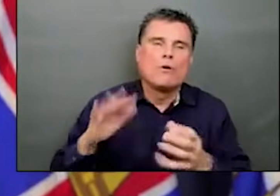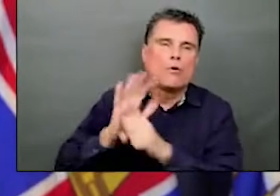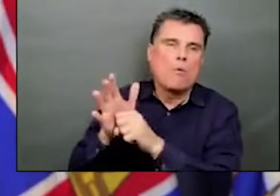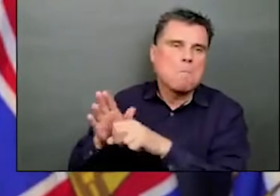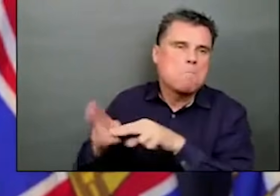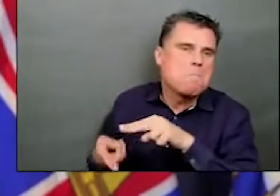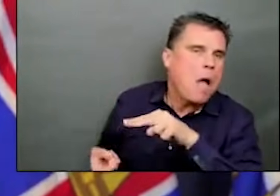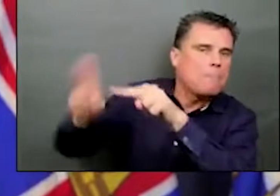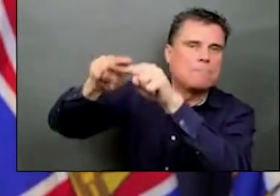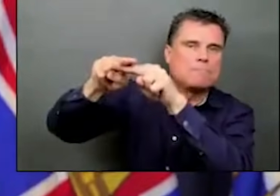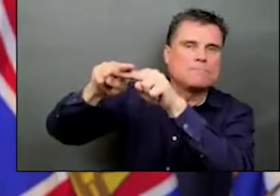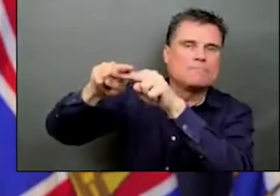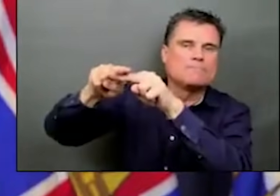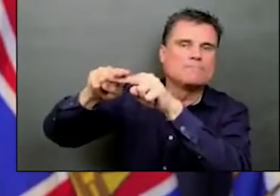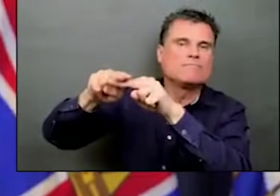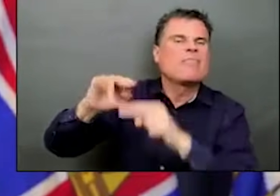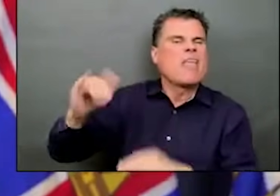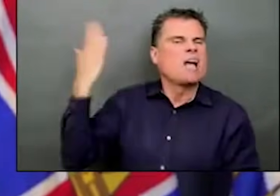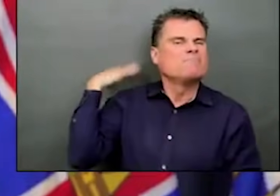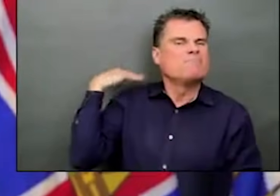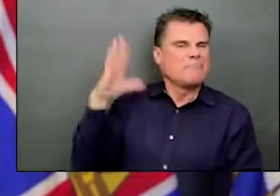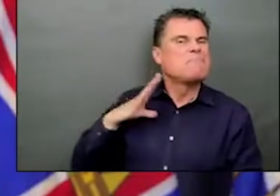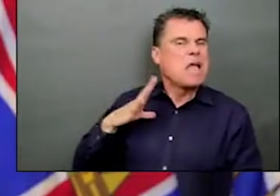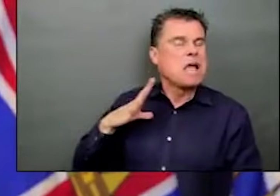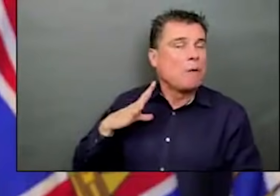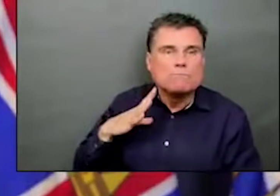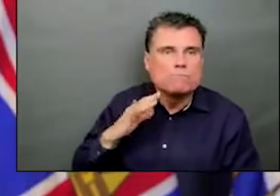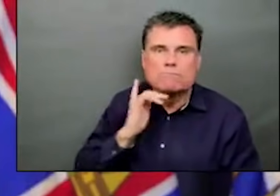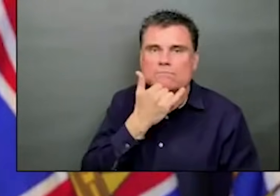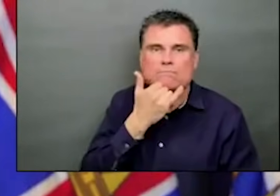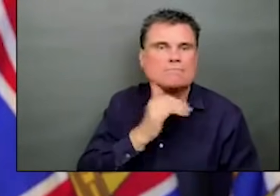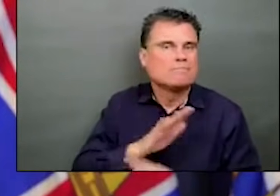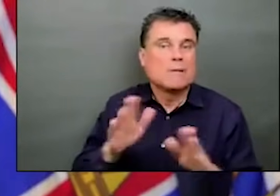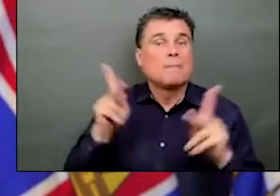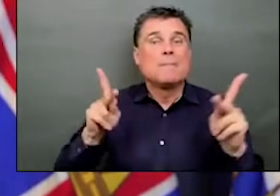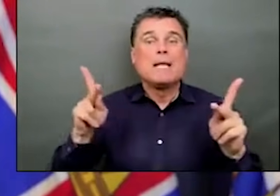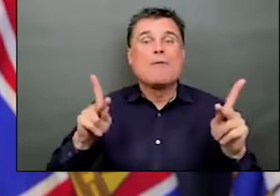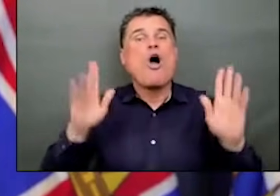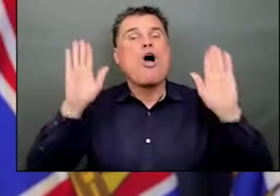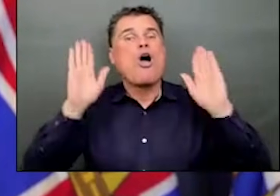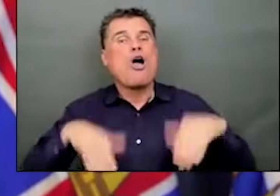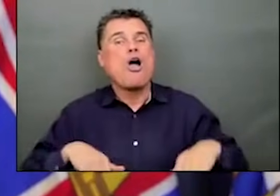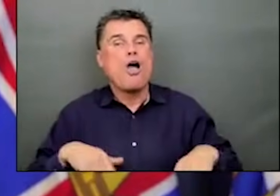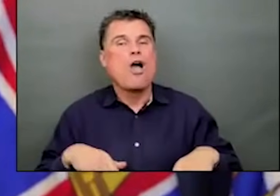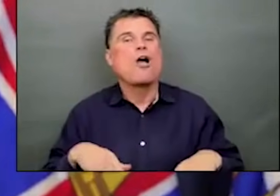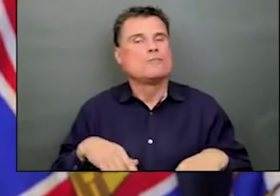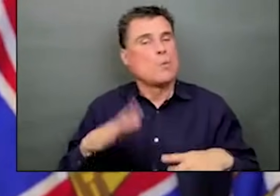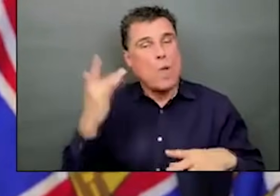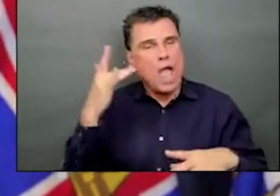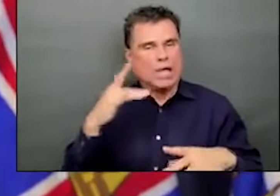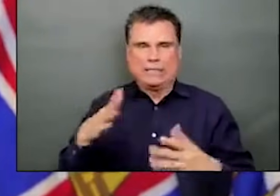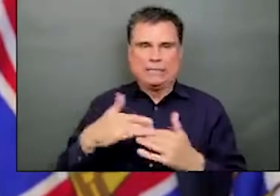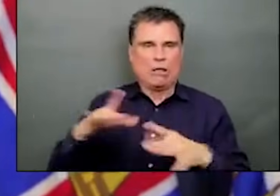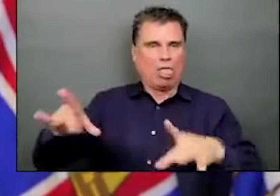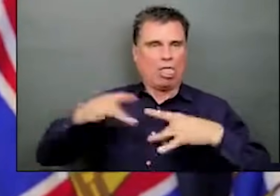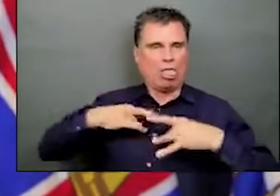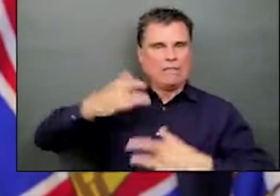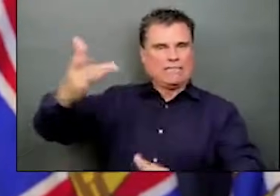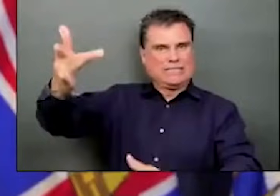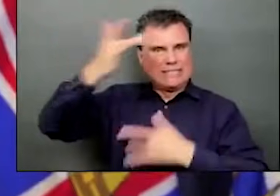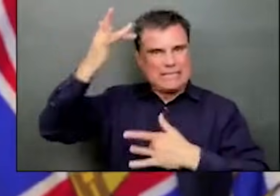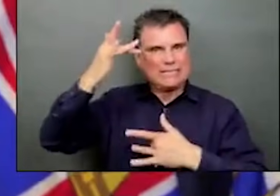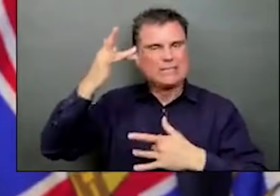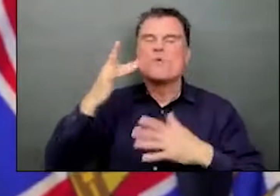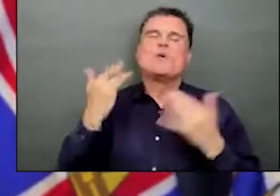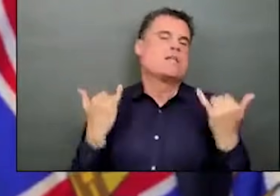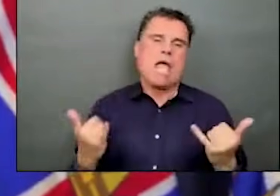virus went up, and our ability to find them, because we were dealing with so many cases, had gone down. We're now at a point where we're